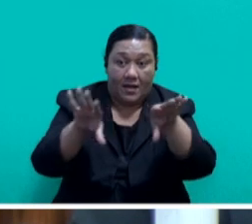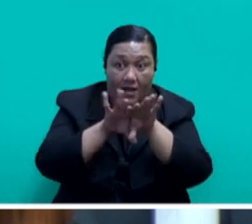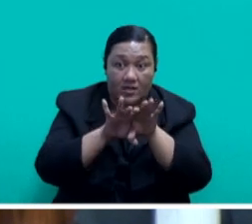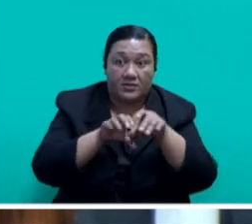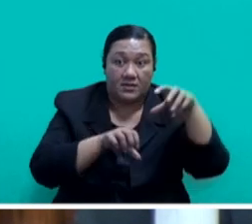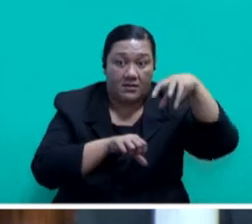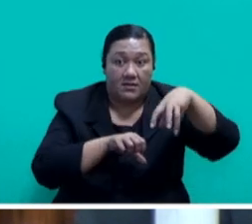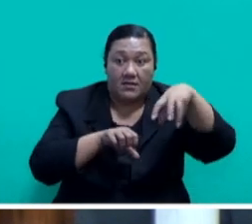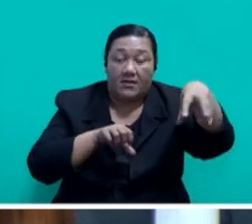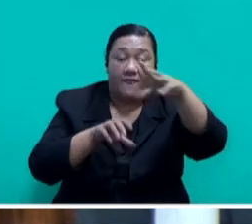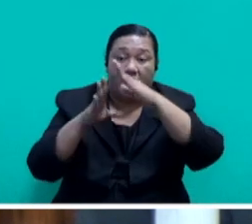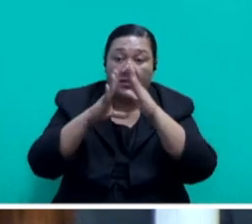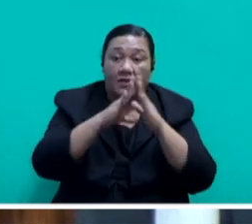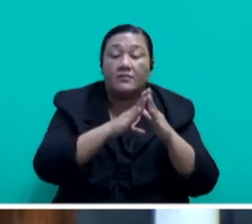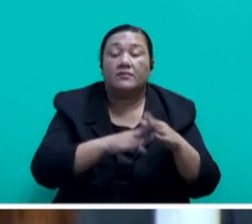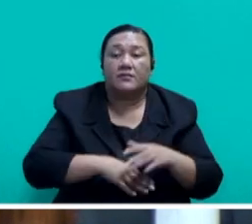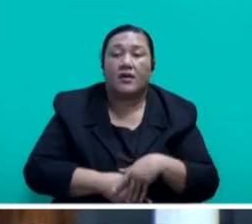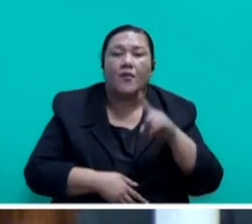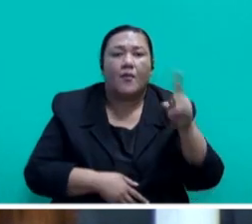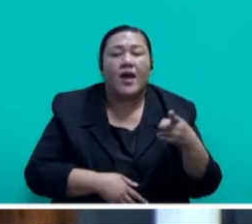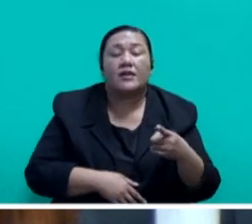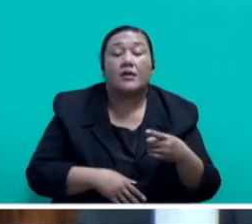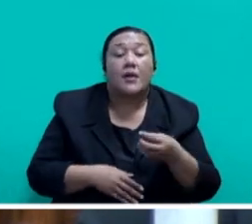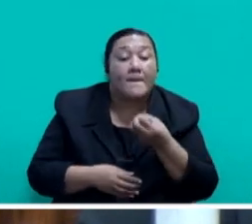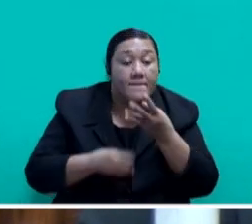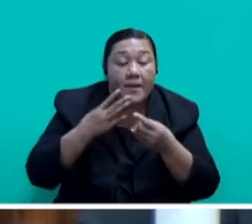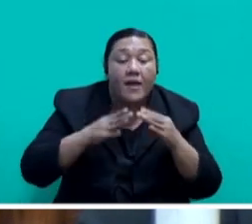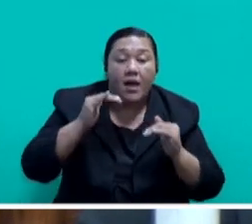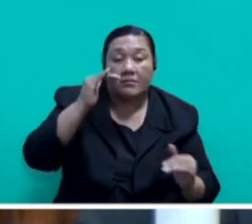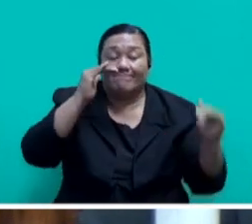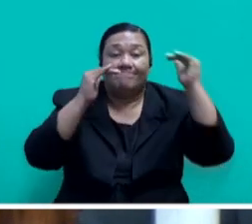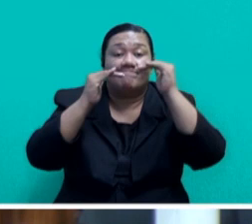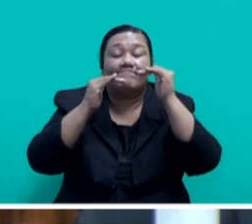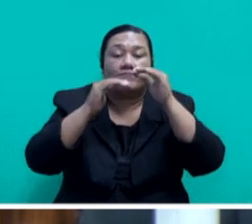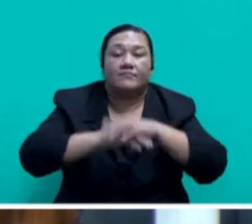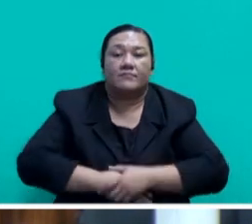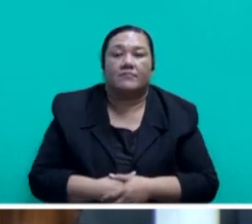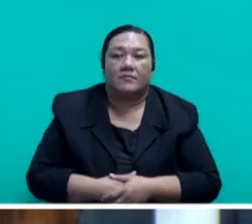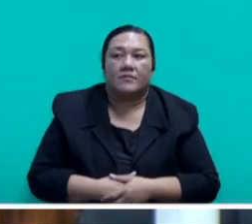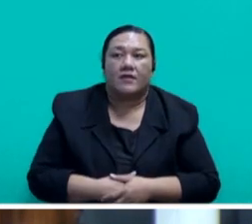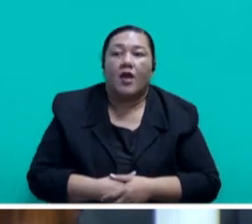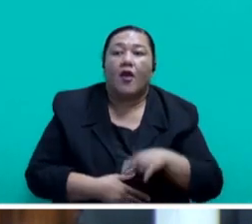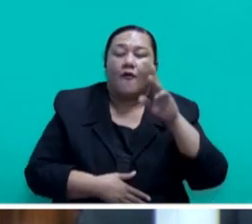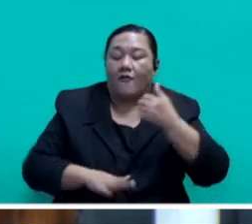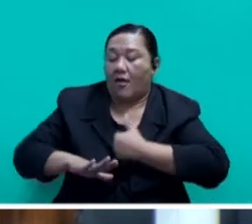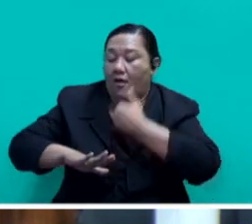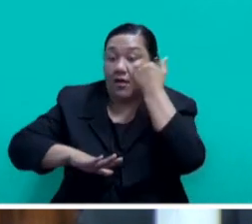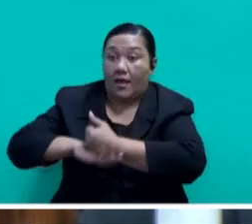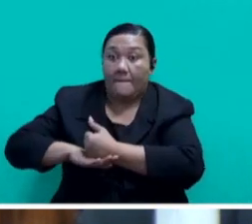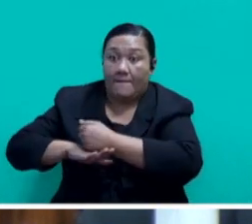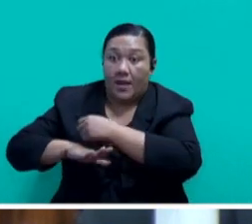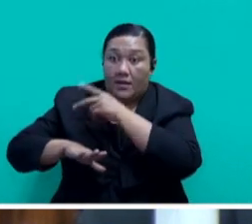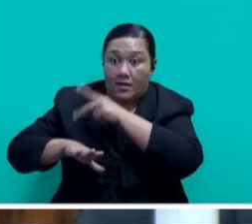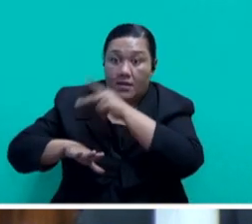enhance the operations and service delivery of the municipal councils, the Cabinet endorsed the review